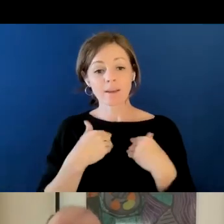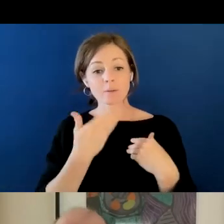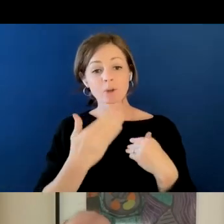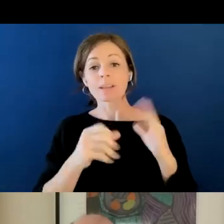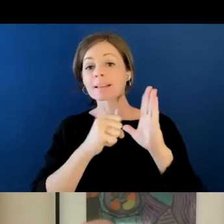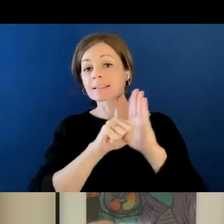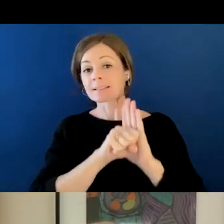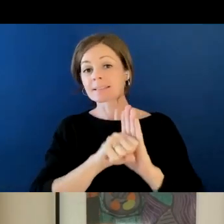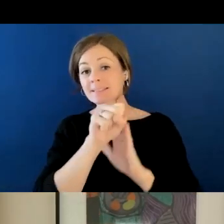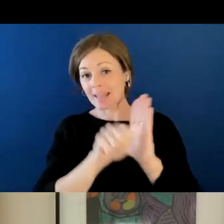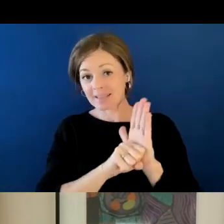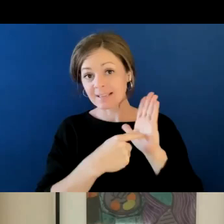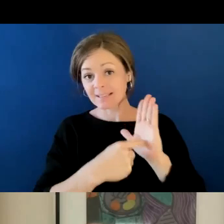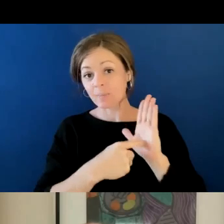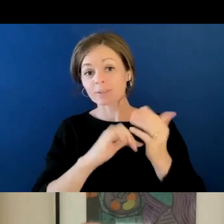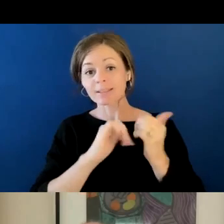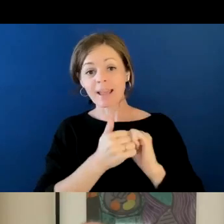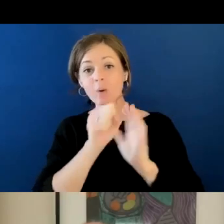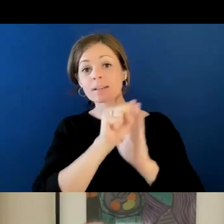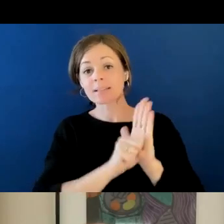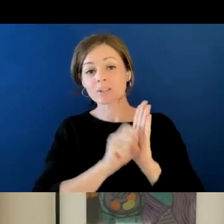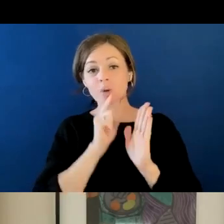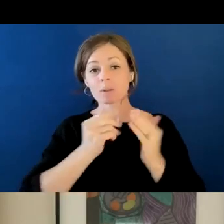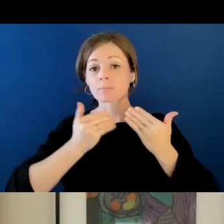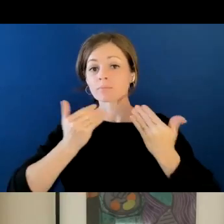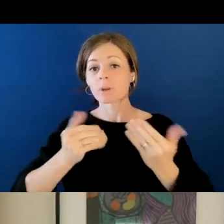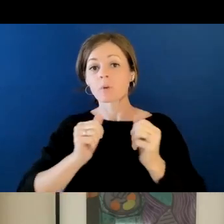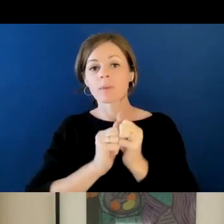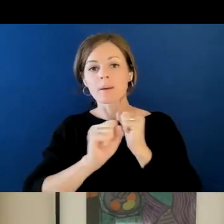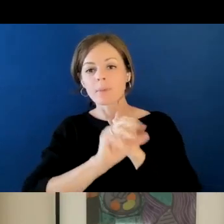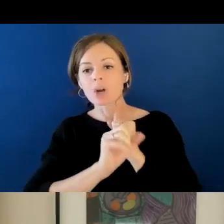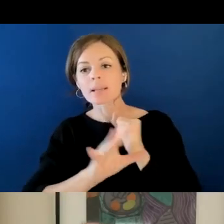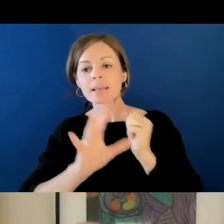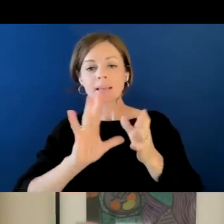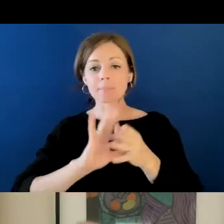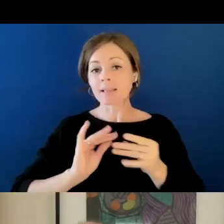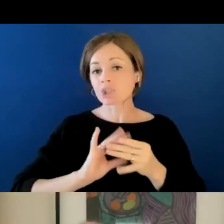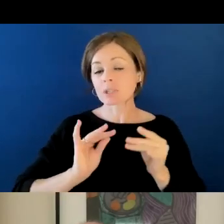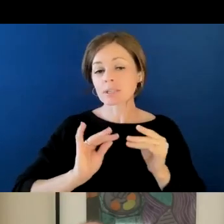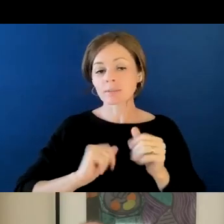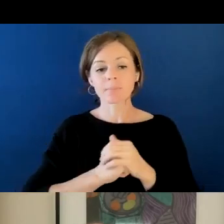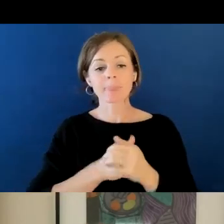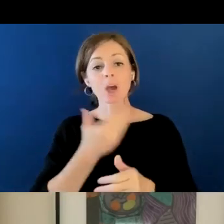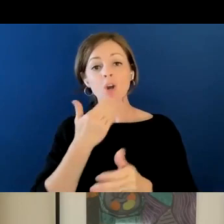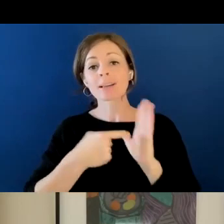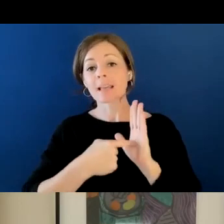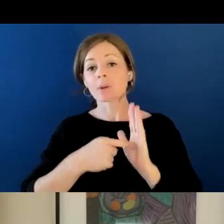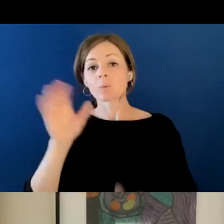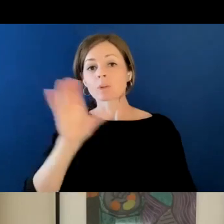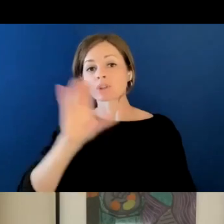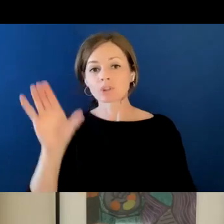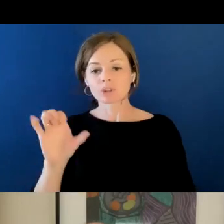how states are moving ahead with marketing and messaging. I think a good example was in Chicago